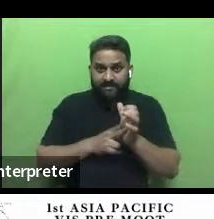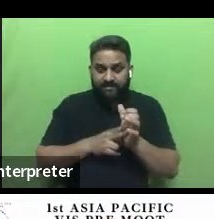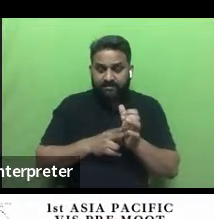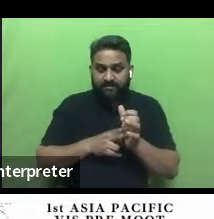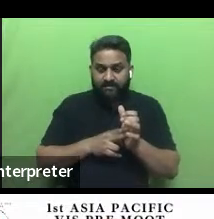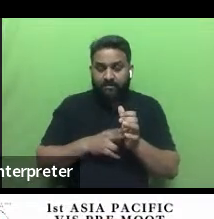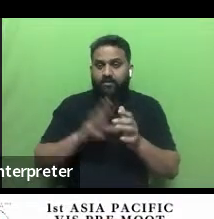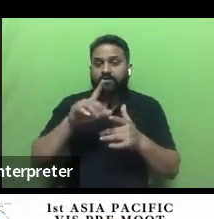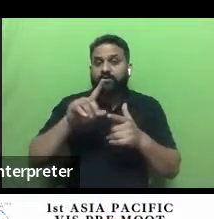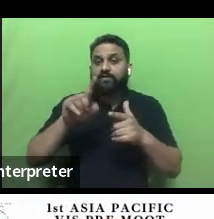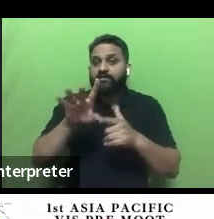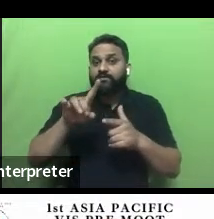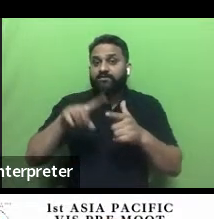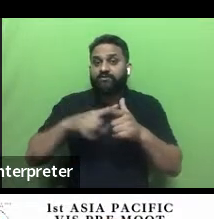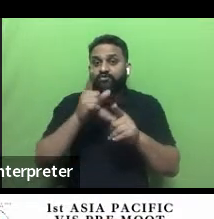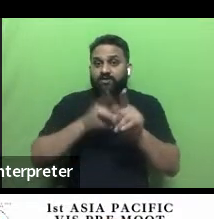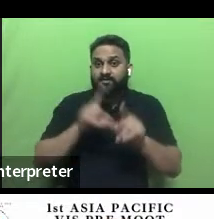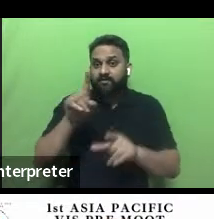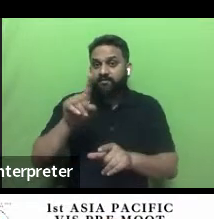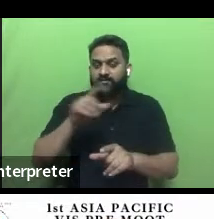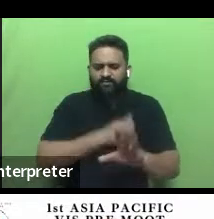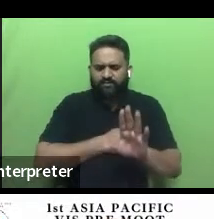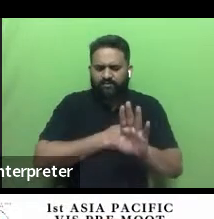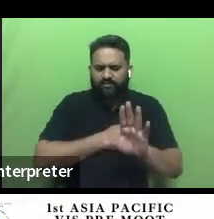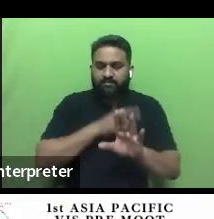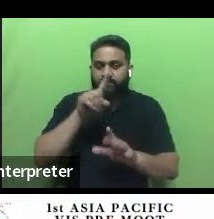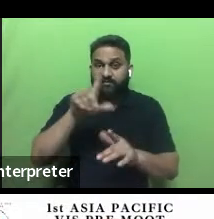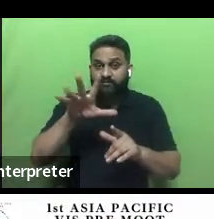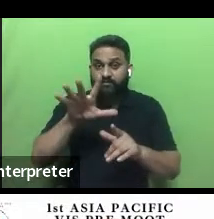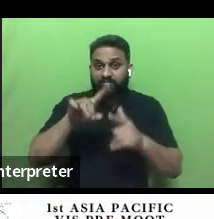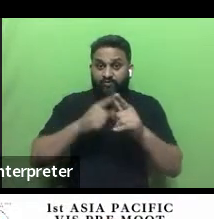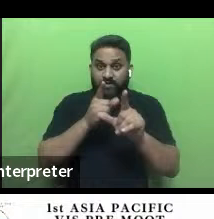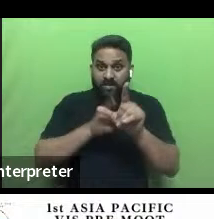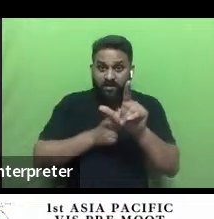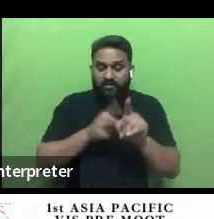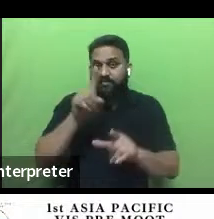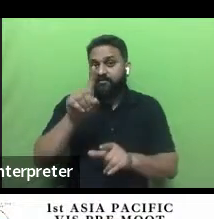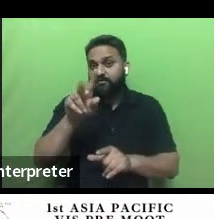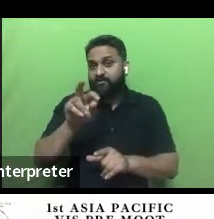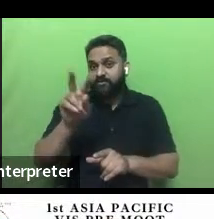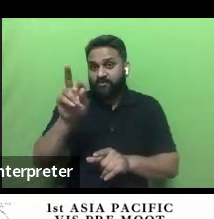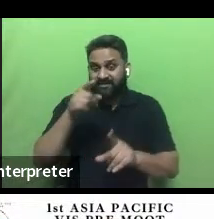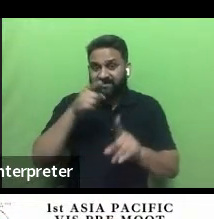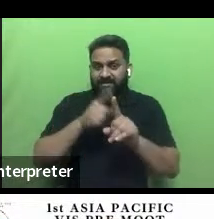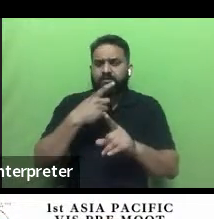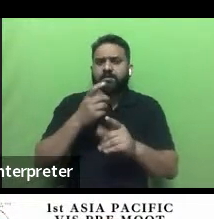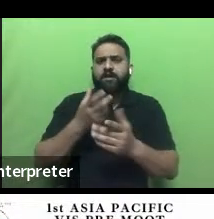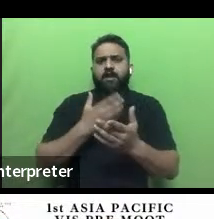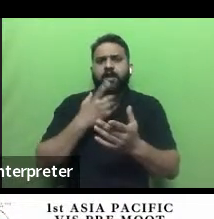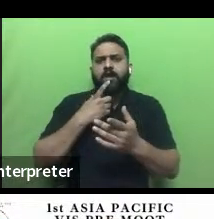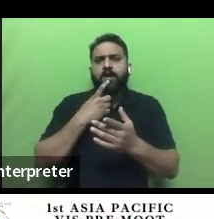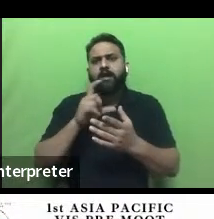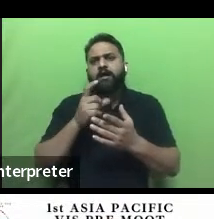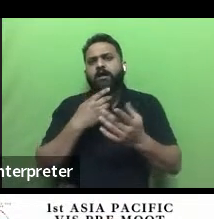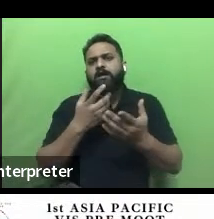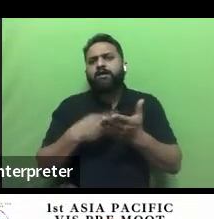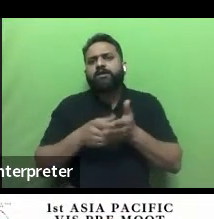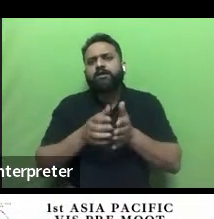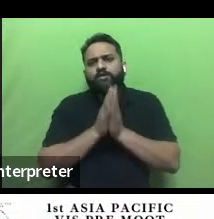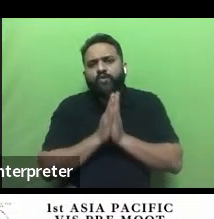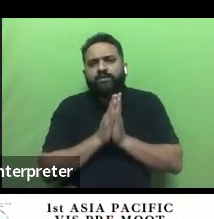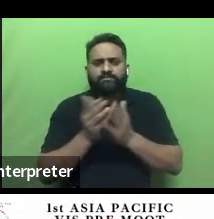July 2021, the claimant Elga PLC filed a commencement request and a notice